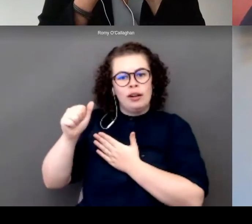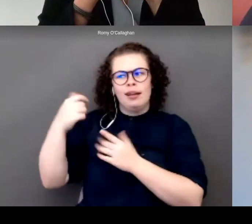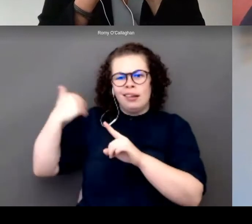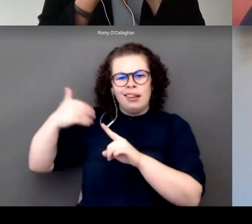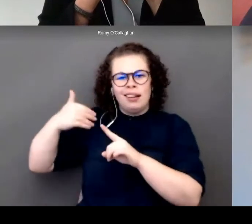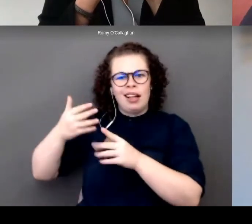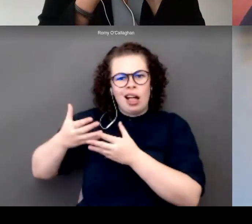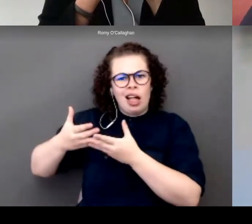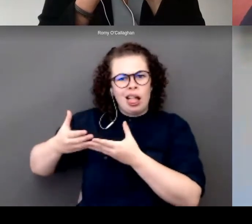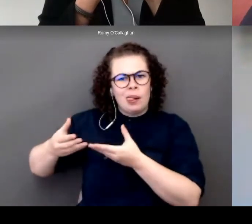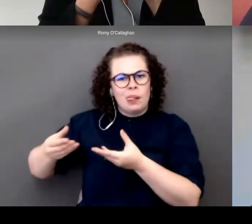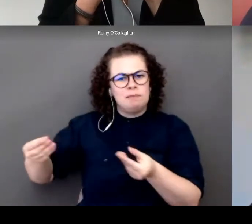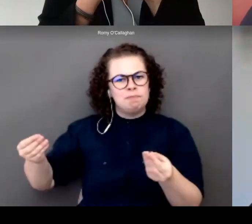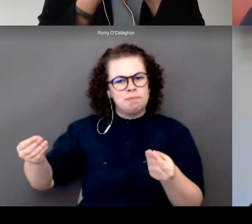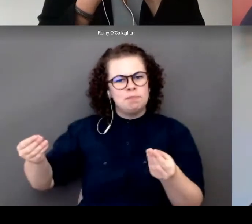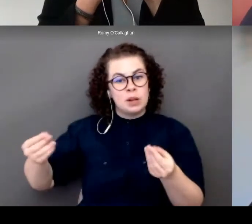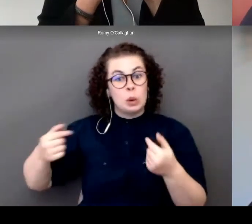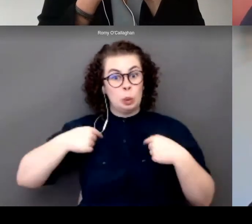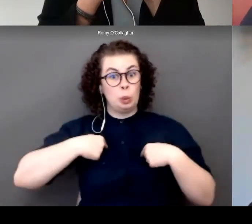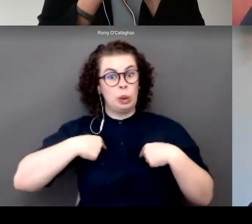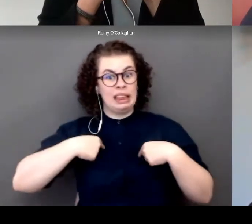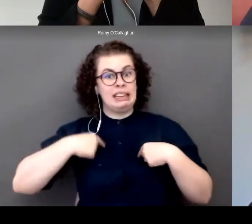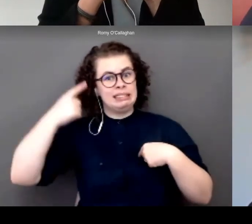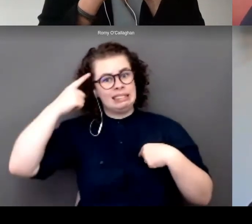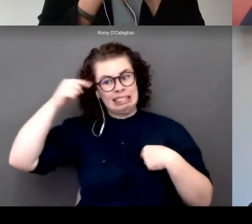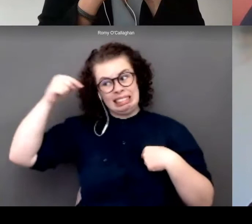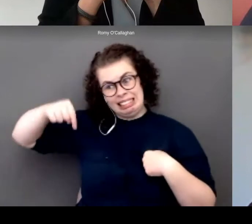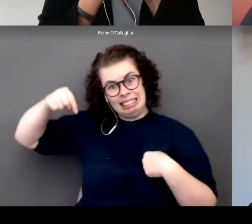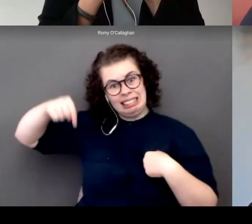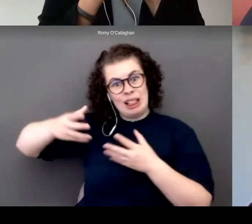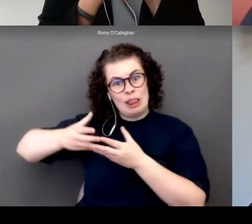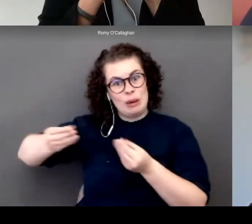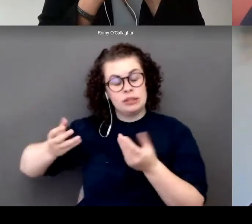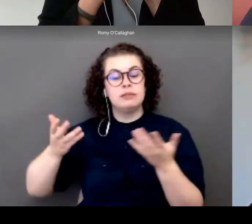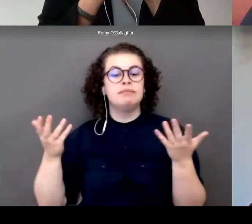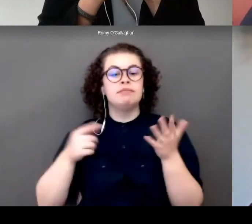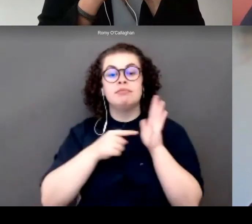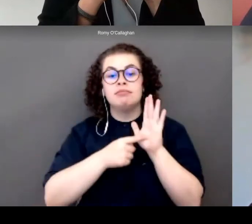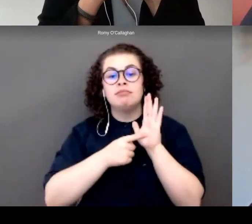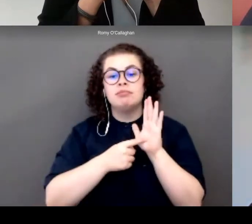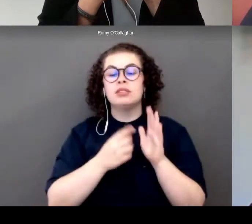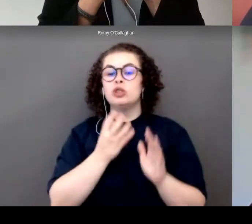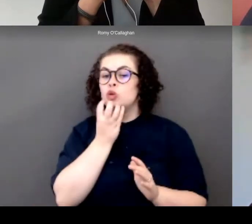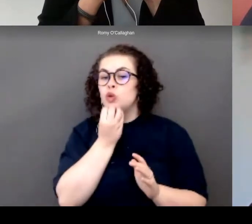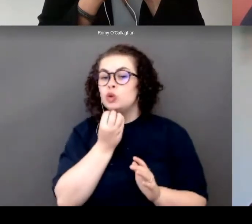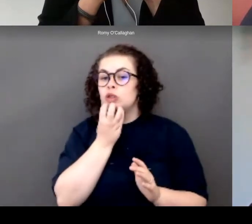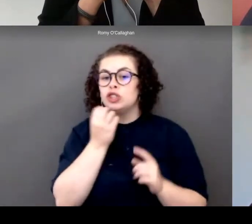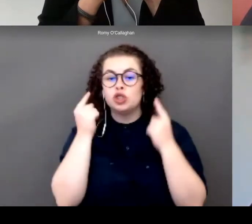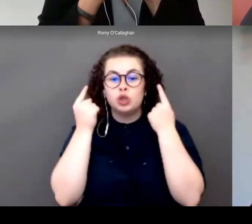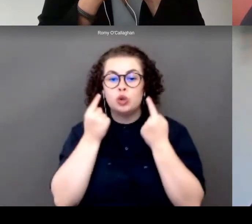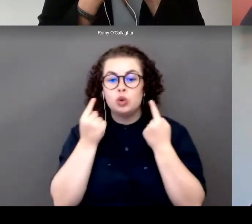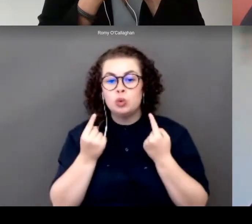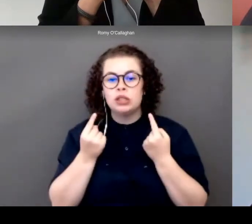of the things that we lost in the past was the Jewish quarter. So we made an